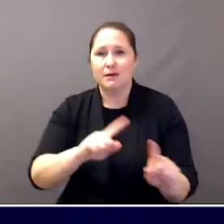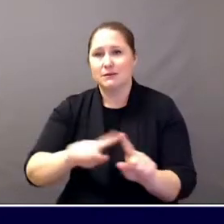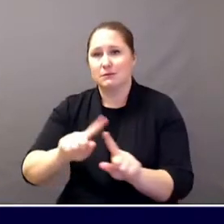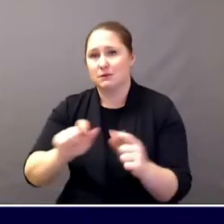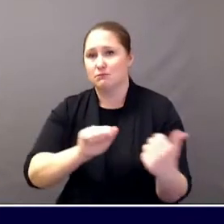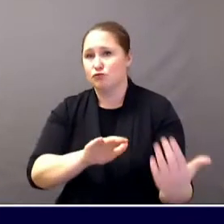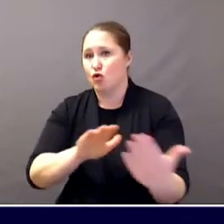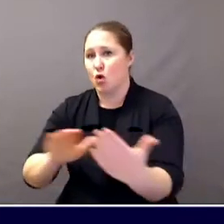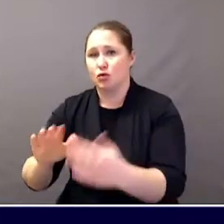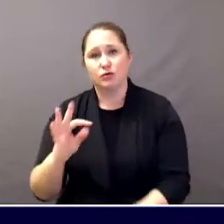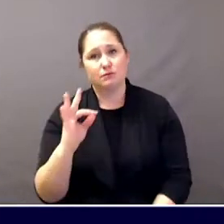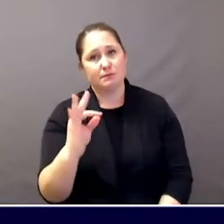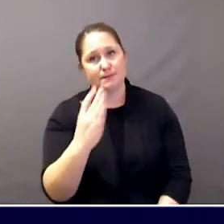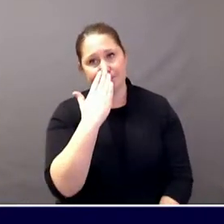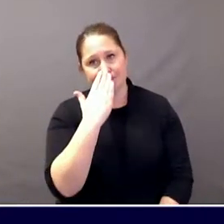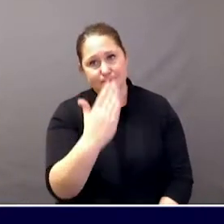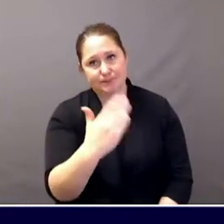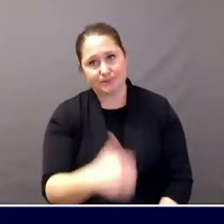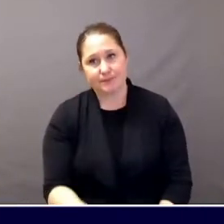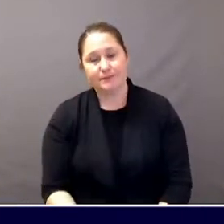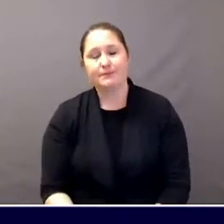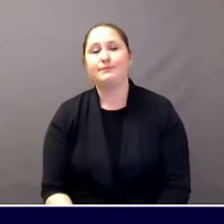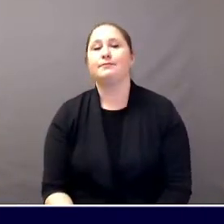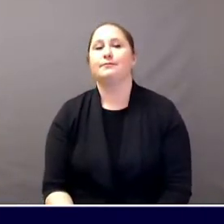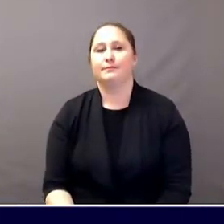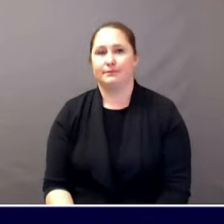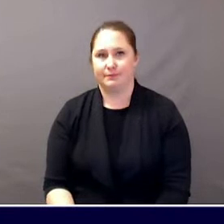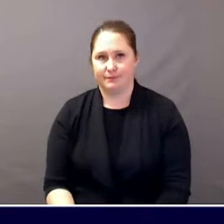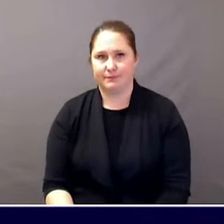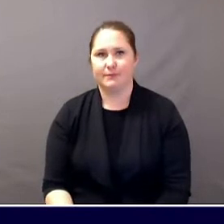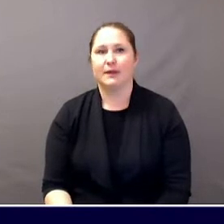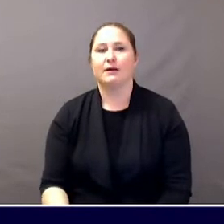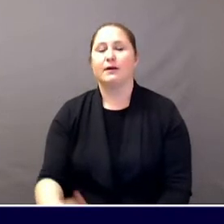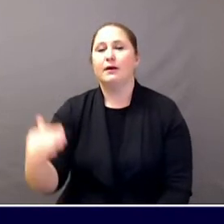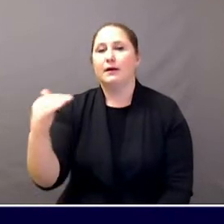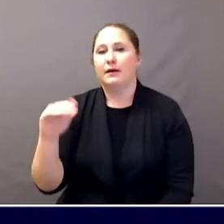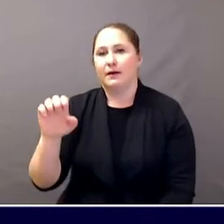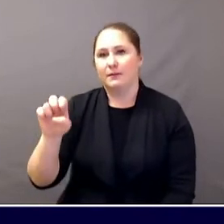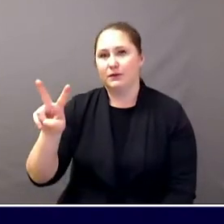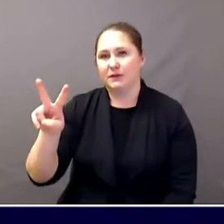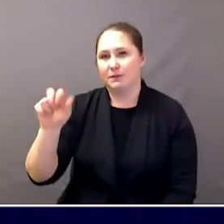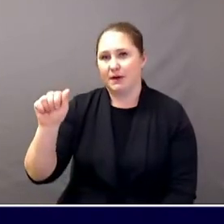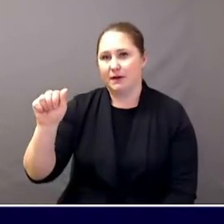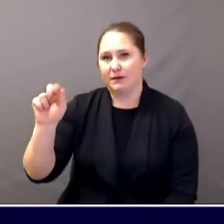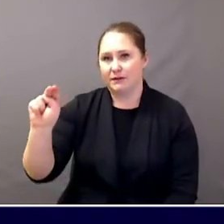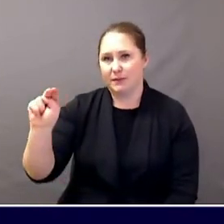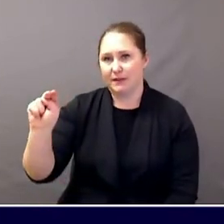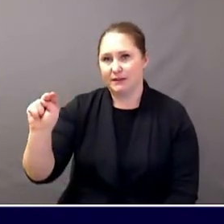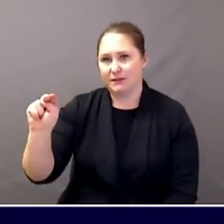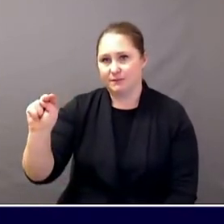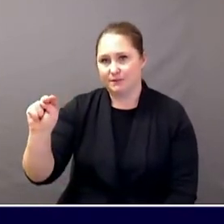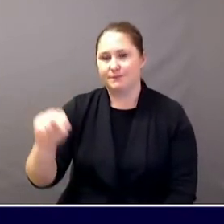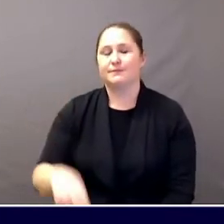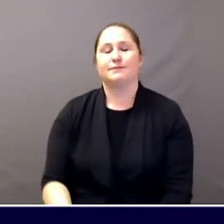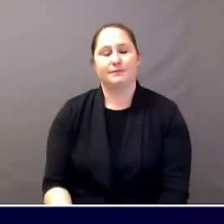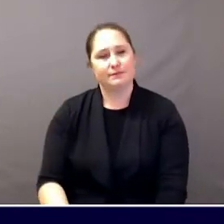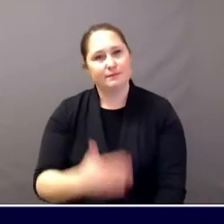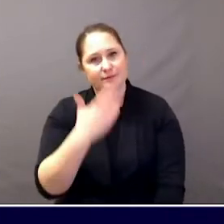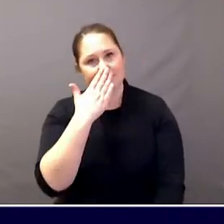Mills. I'm going to turn it over to Evan next. Evan Pop. Hi, Dr. Shah. Thank